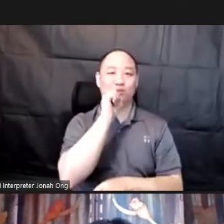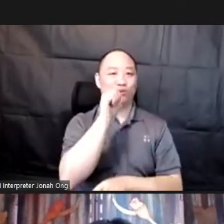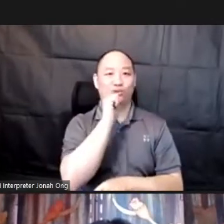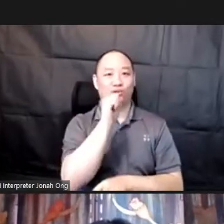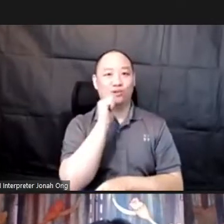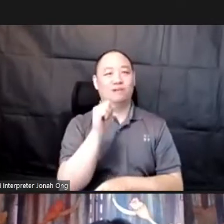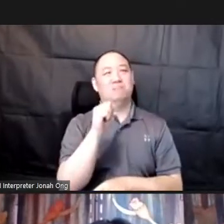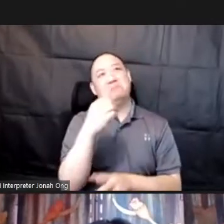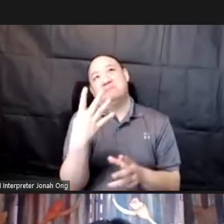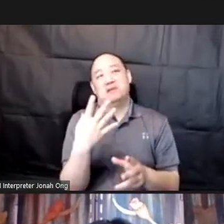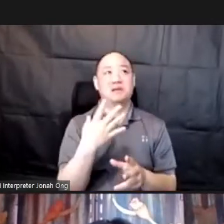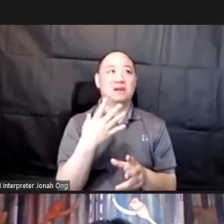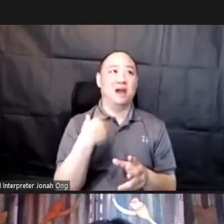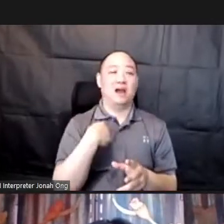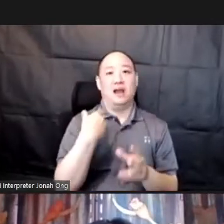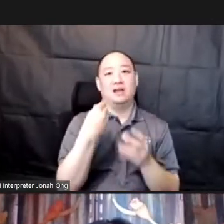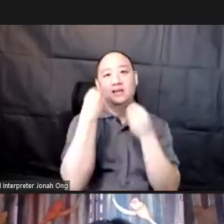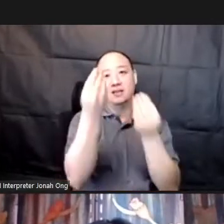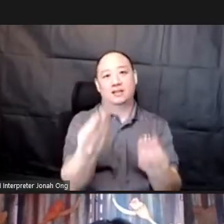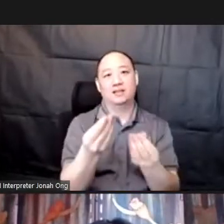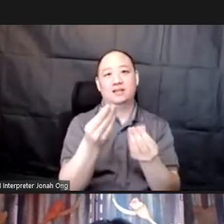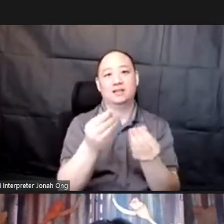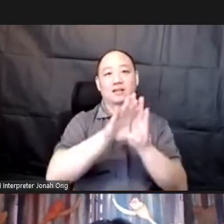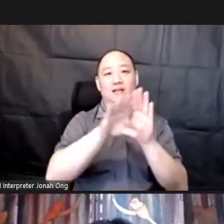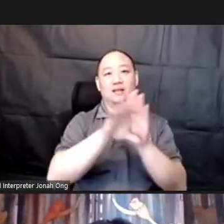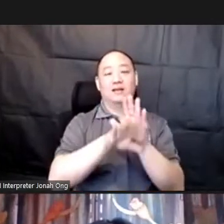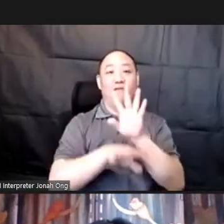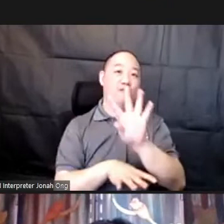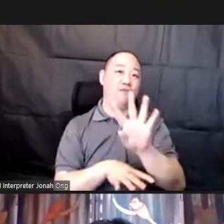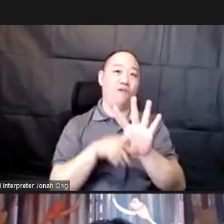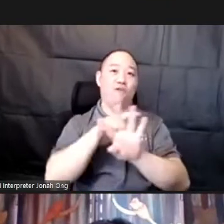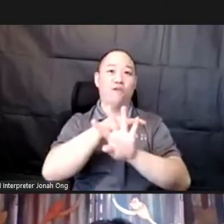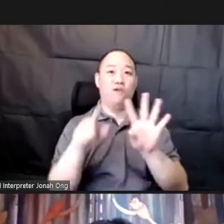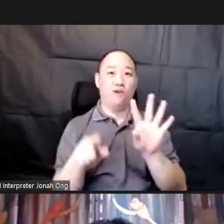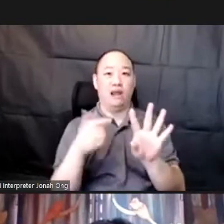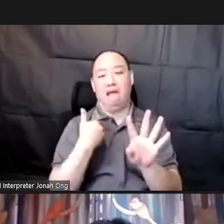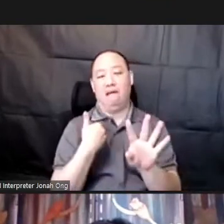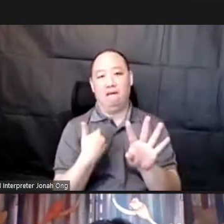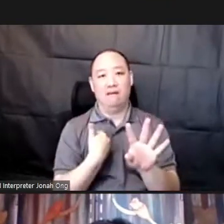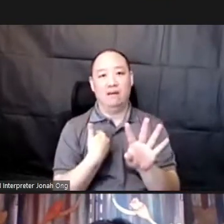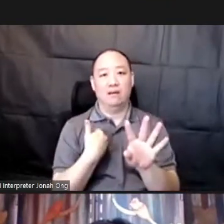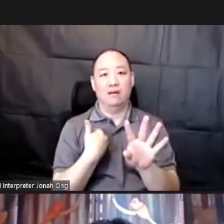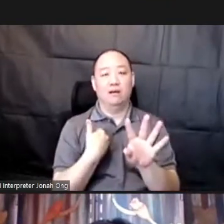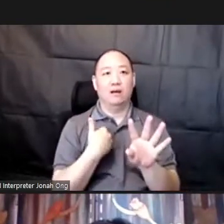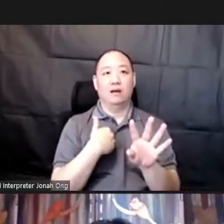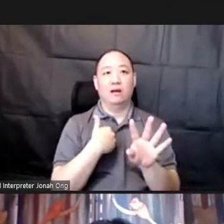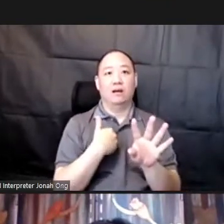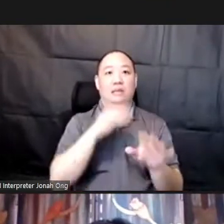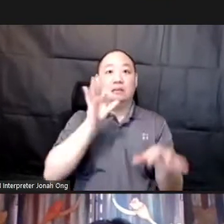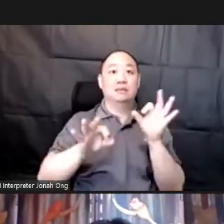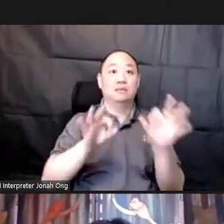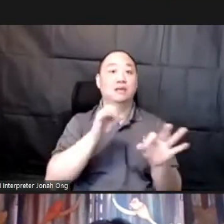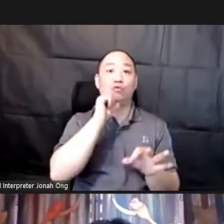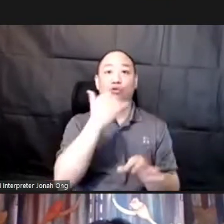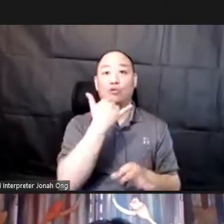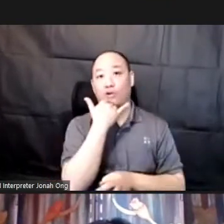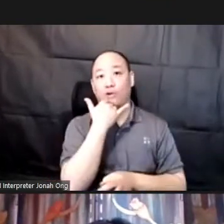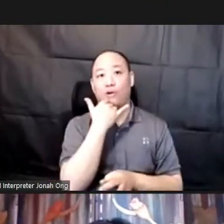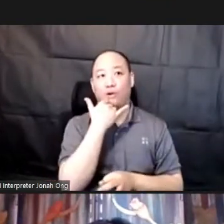4. But based on the, if I'm not mistaken, the document was the